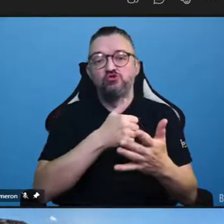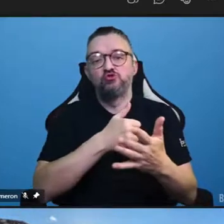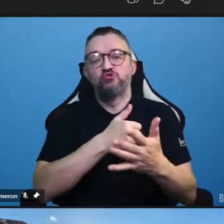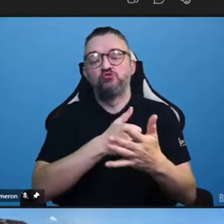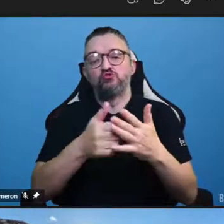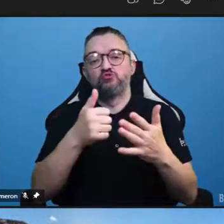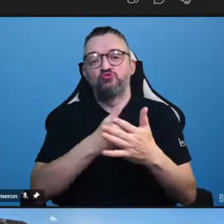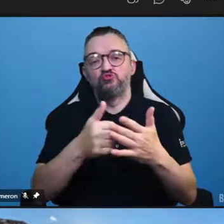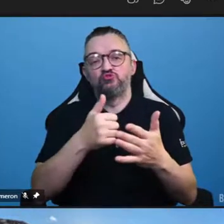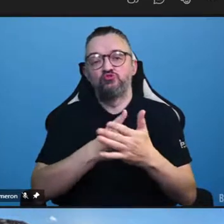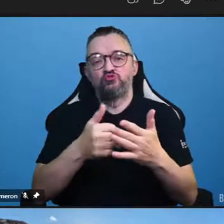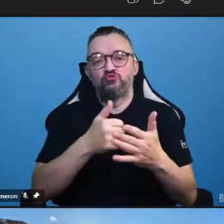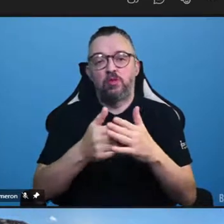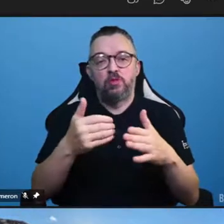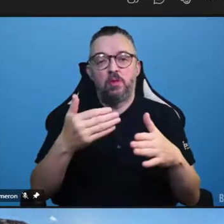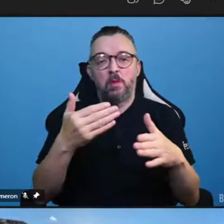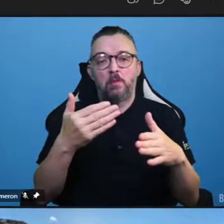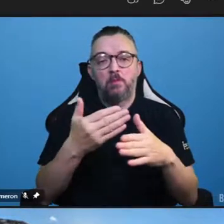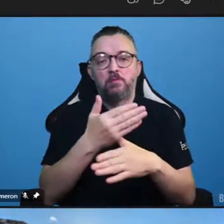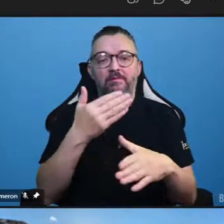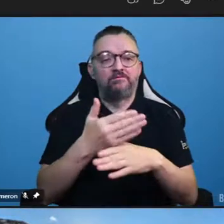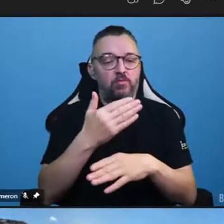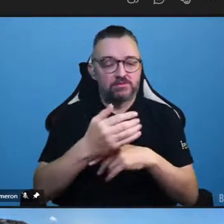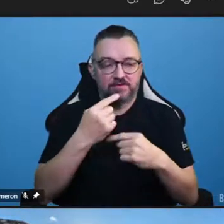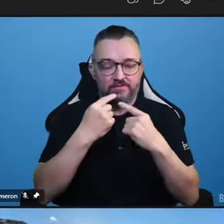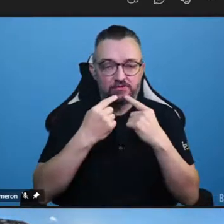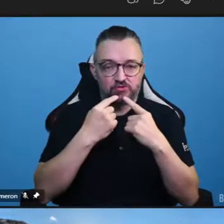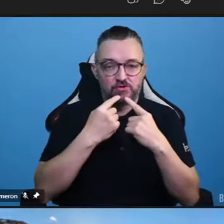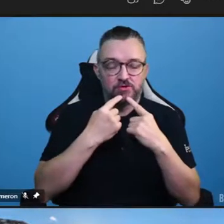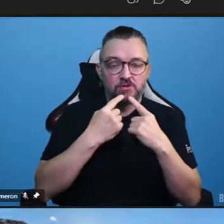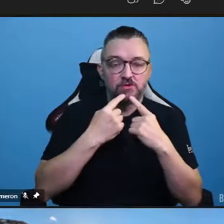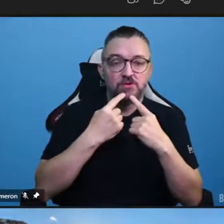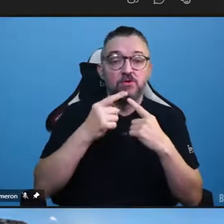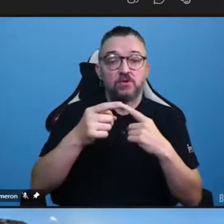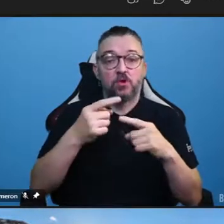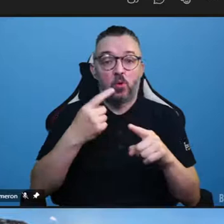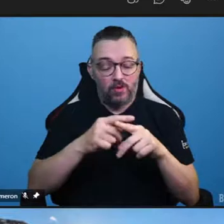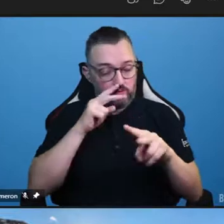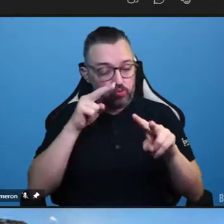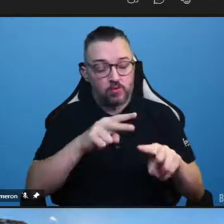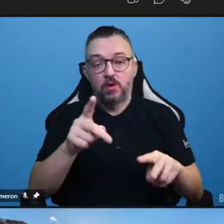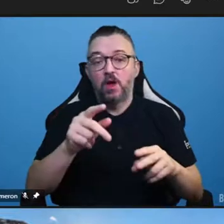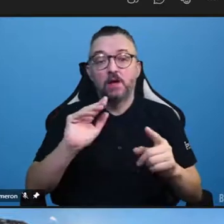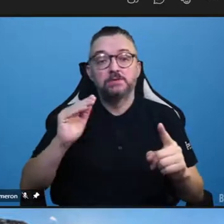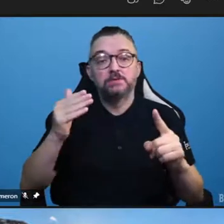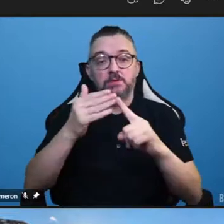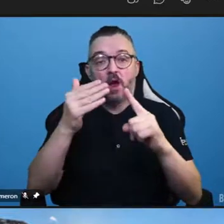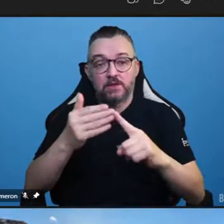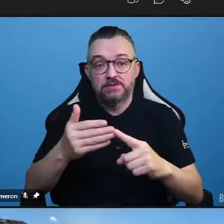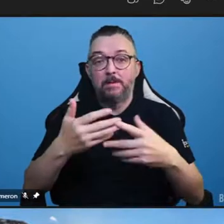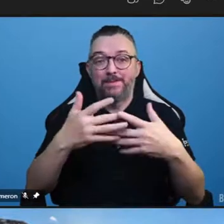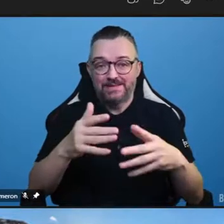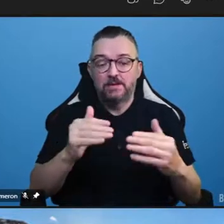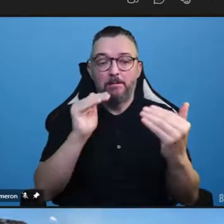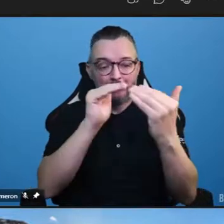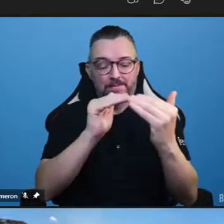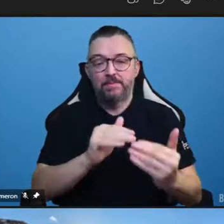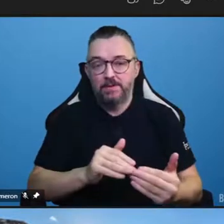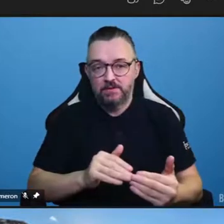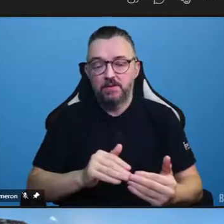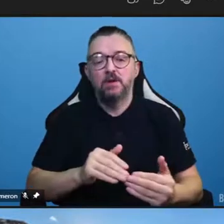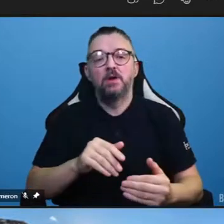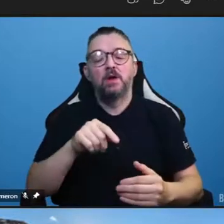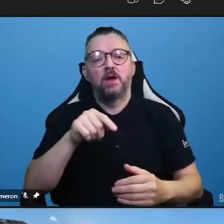information. If you quickly have a look at that, you'll note that targets have been met, albeit there is a note around the progress of the